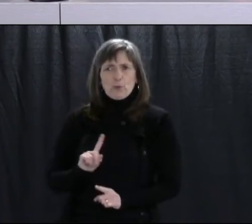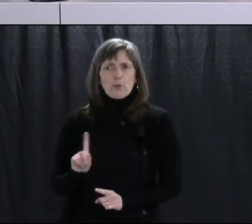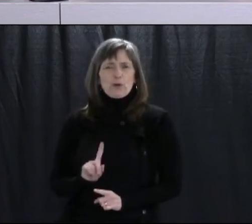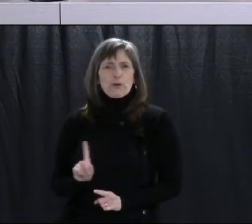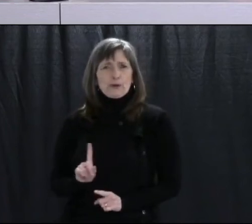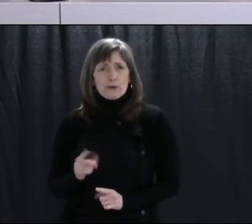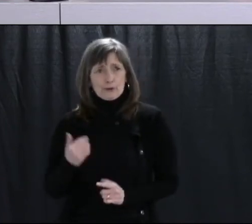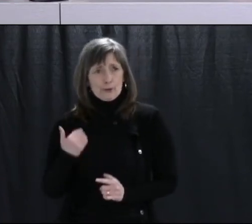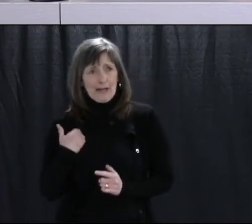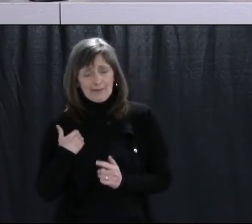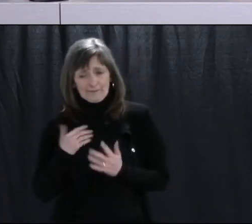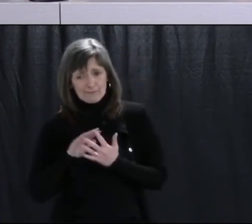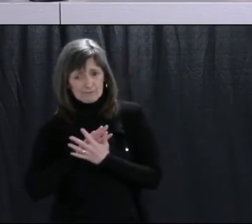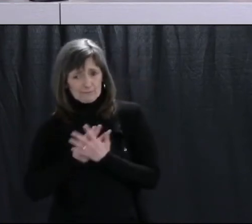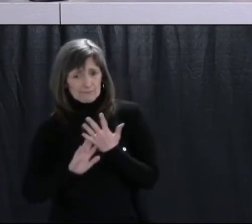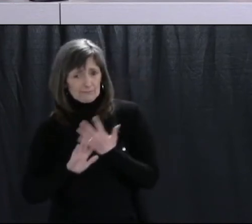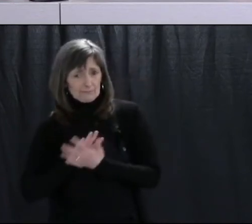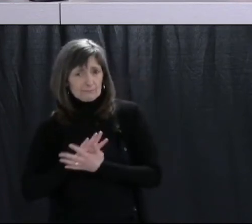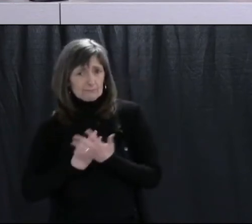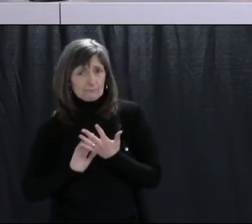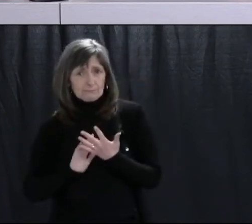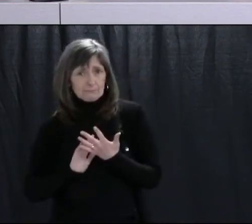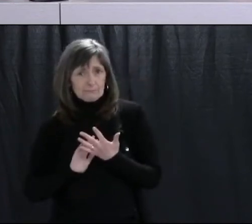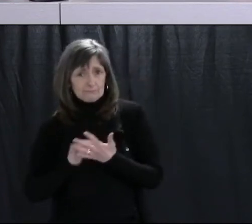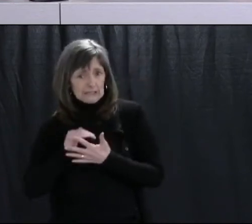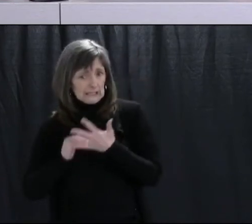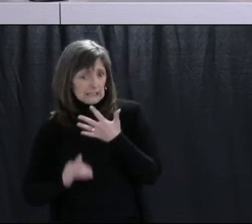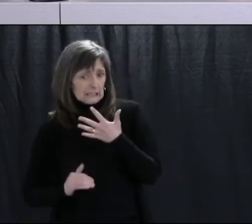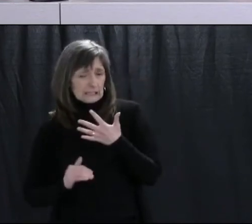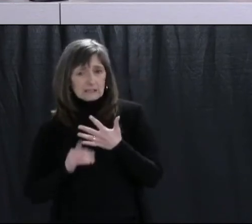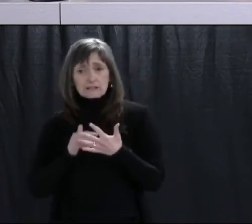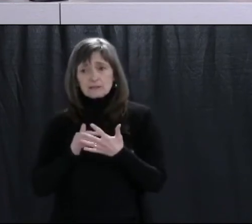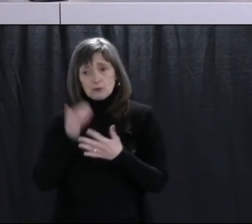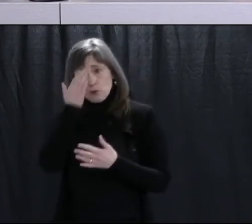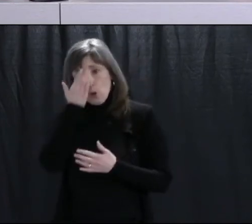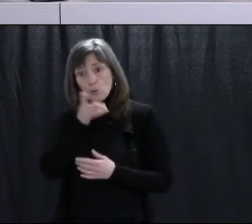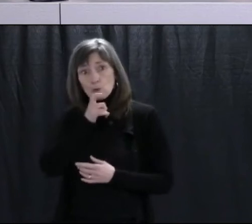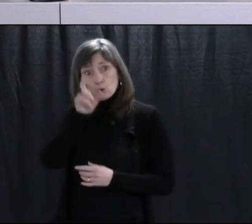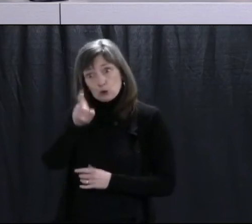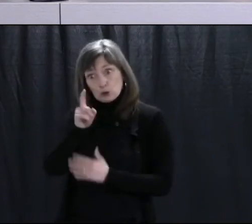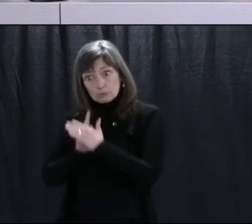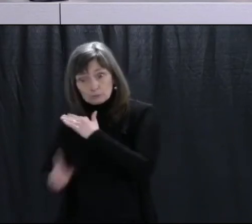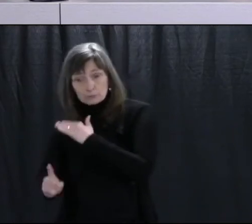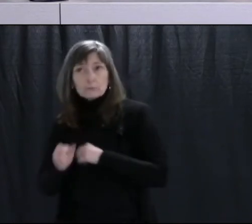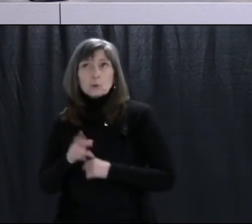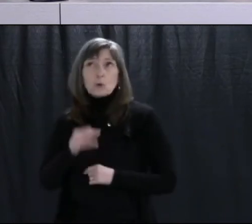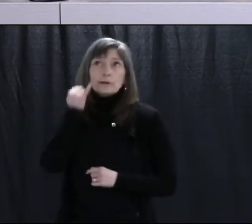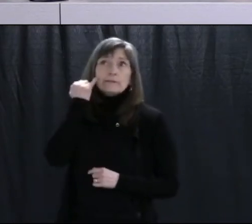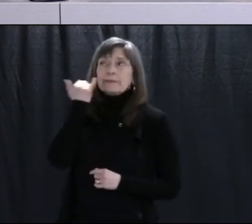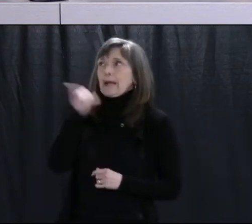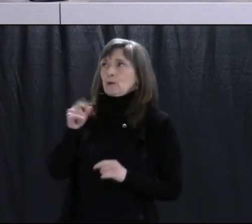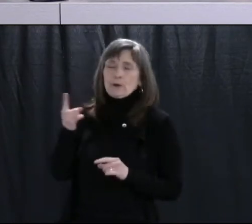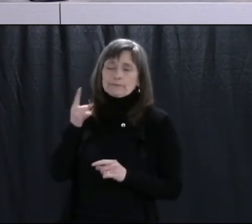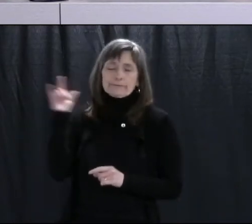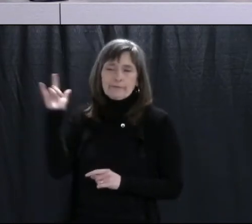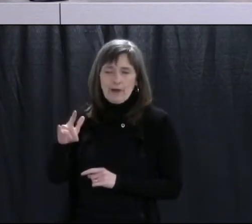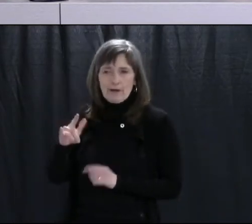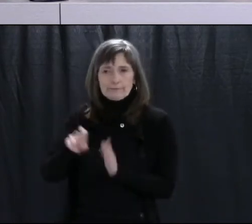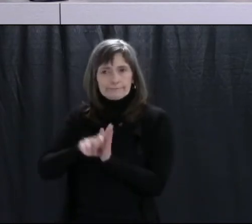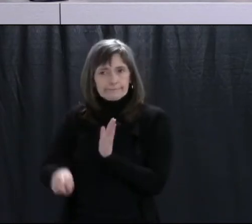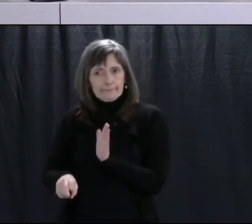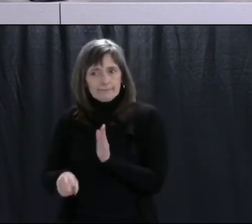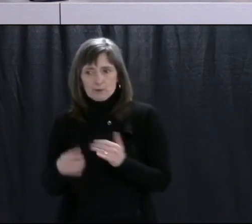broad list right now of, people who should be self-isolating? For example, anybody who comes off a plane. If I get off